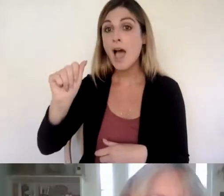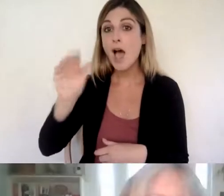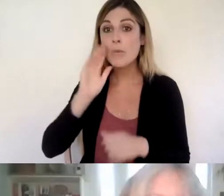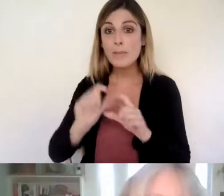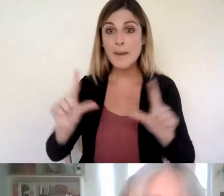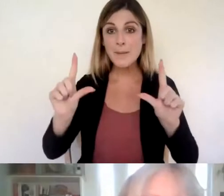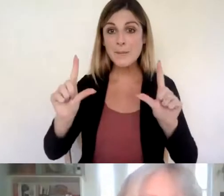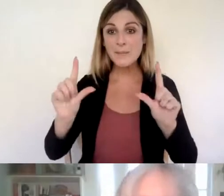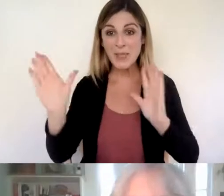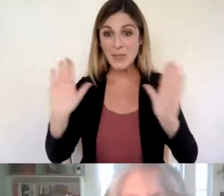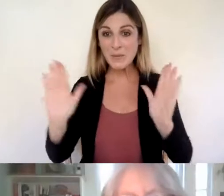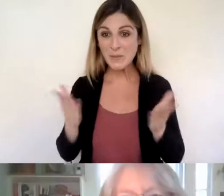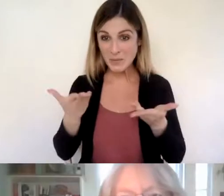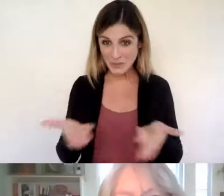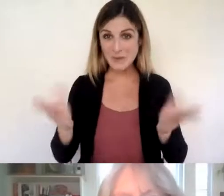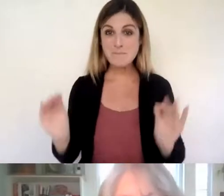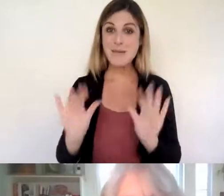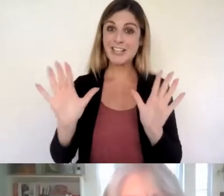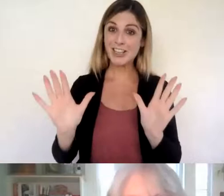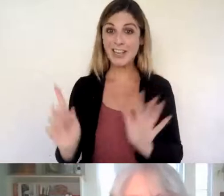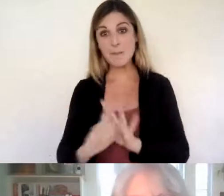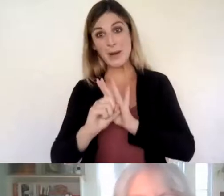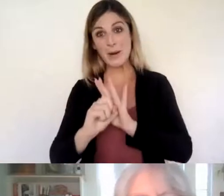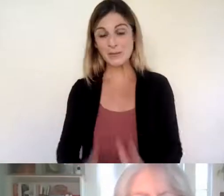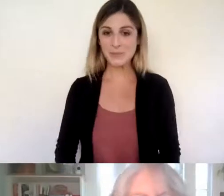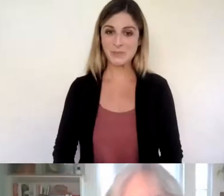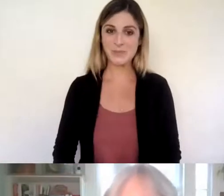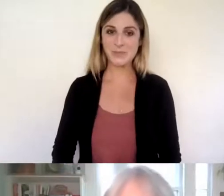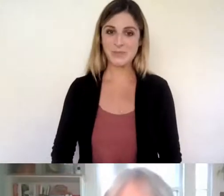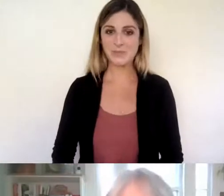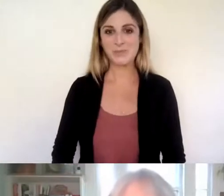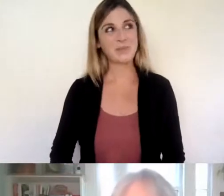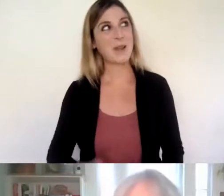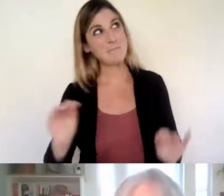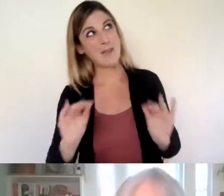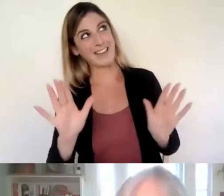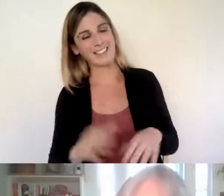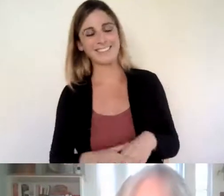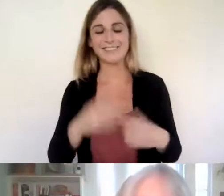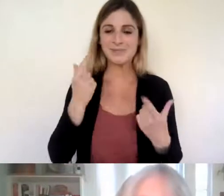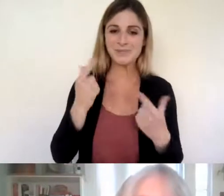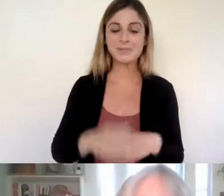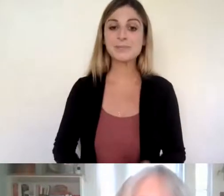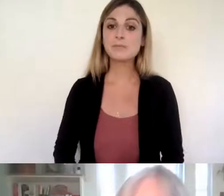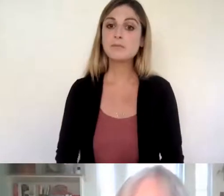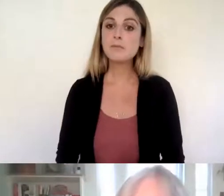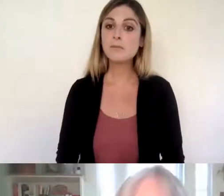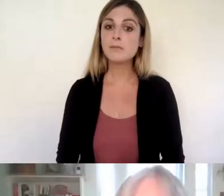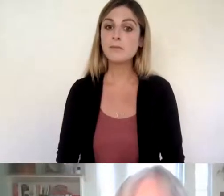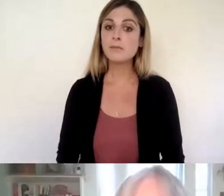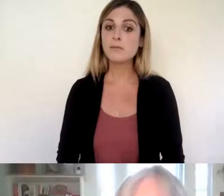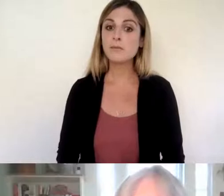you. There she is. Hi, Ginny. Magically. Magically. Excellent. Excellent. And